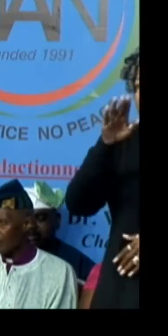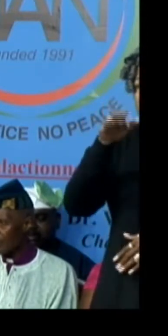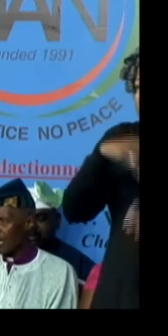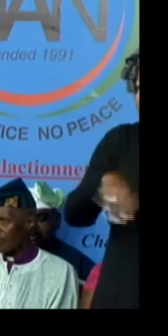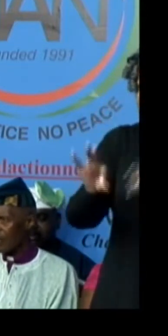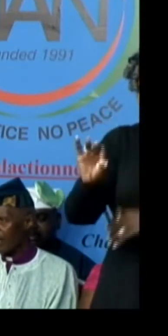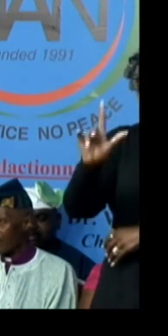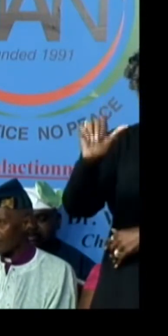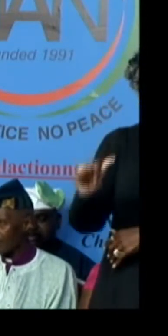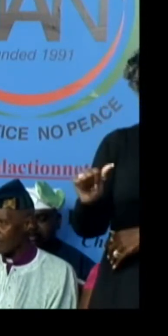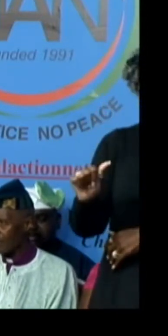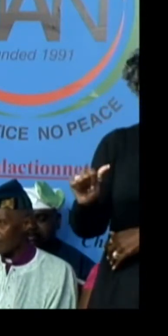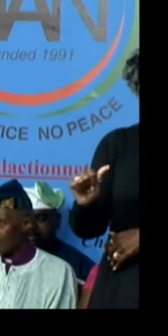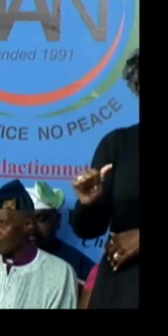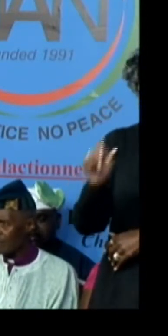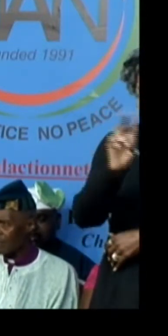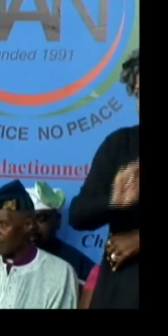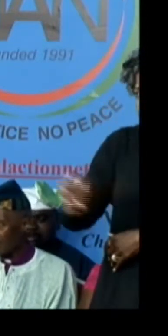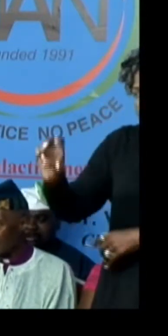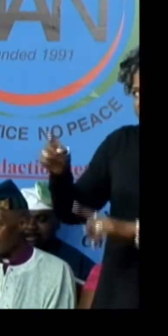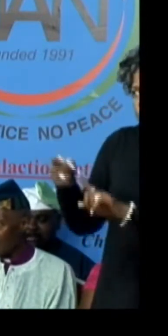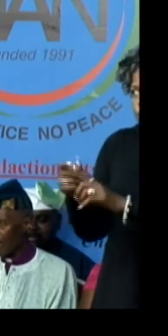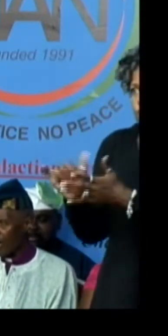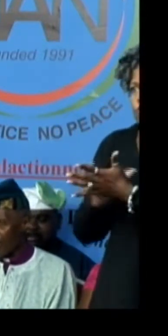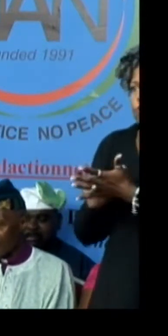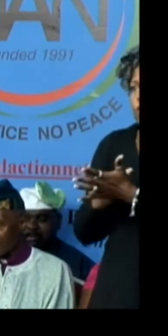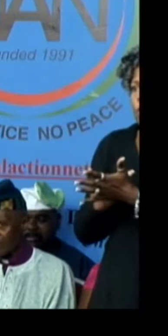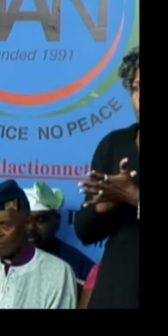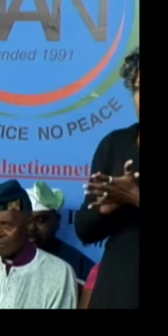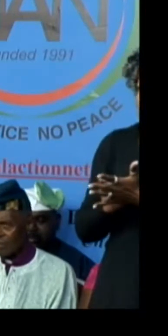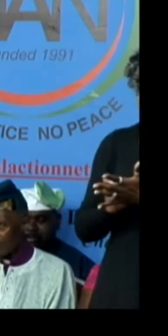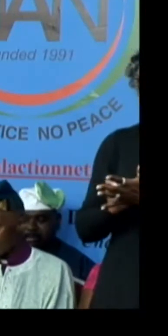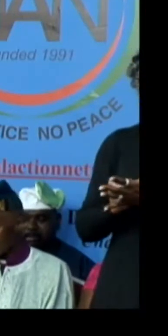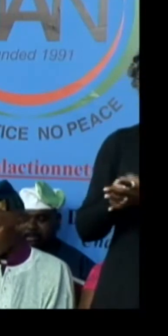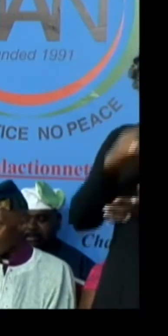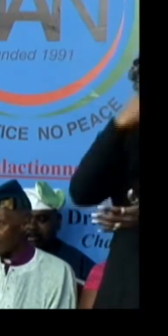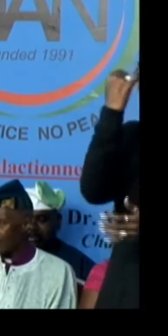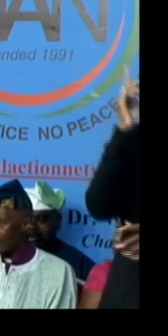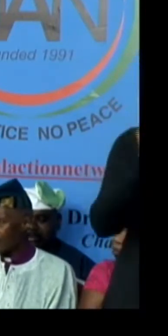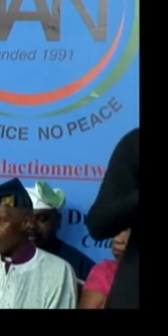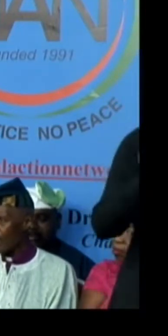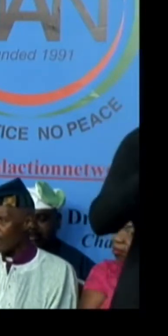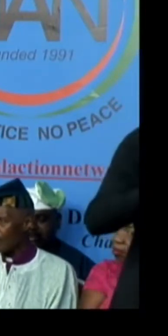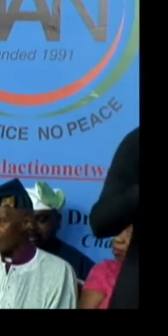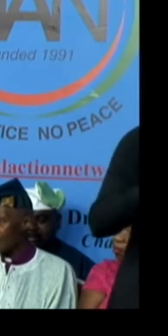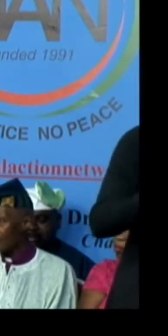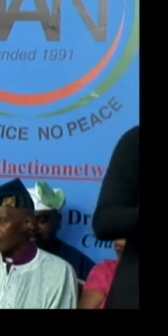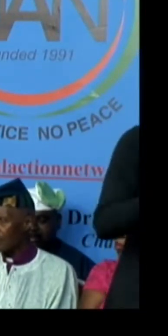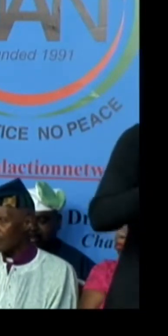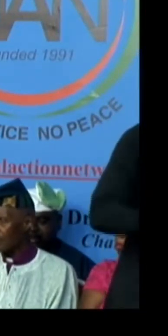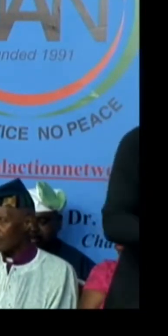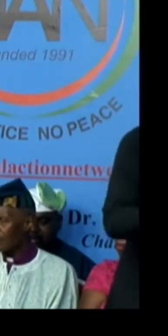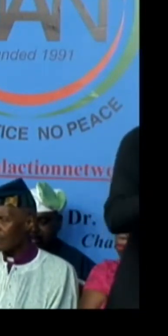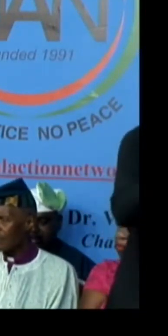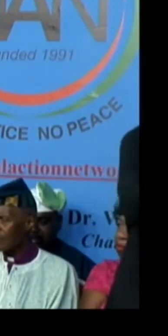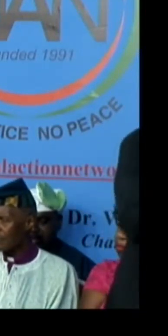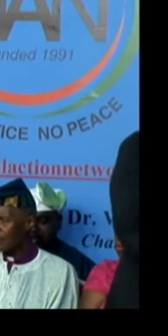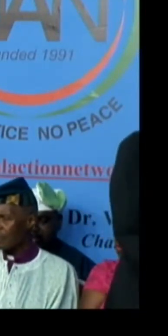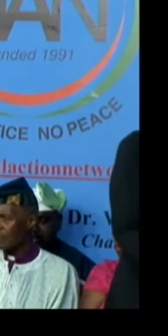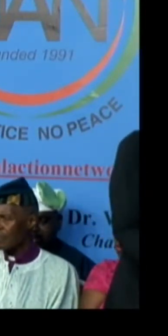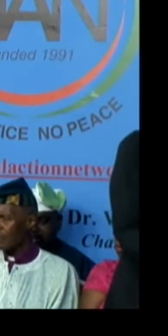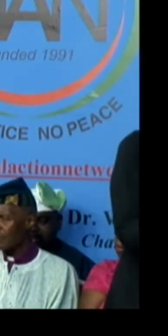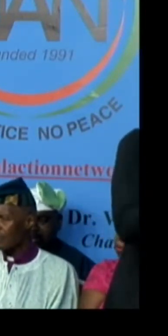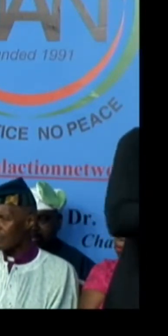Southern blacks that came north looking for a better life. They didn't come here to see the Statue of